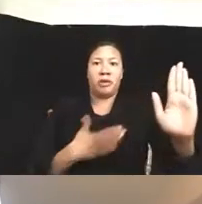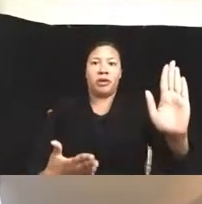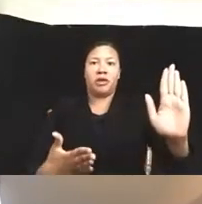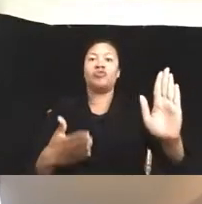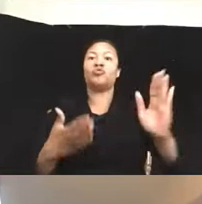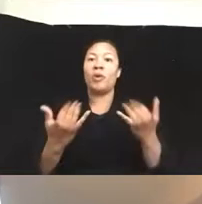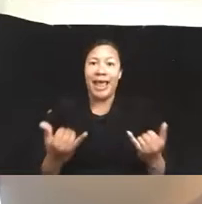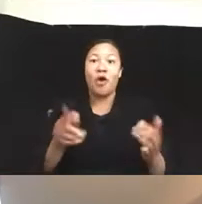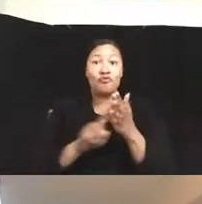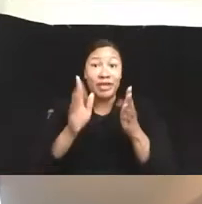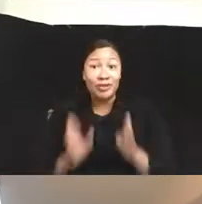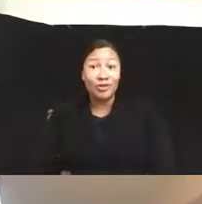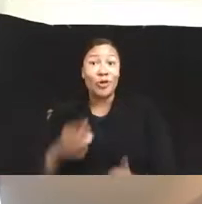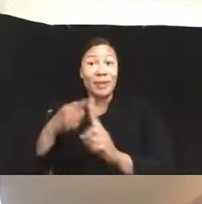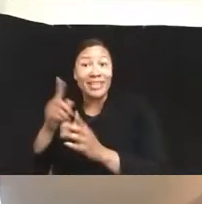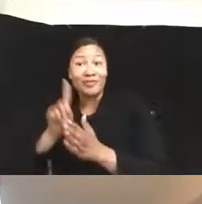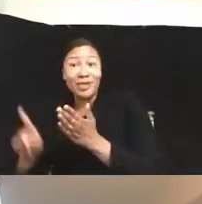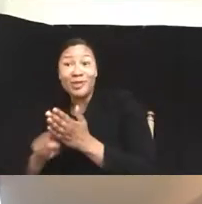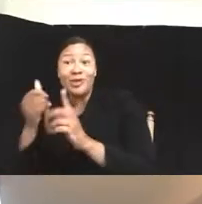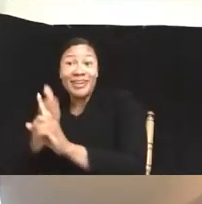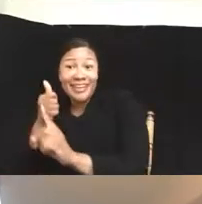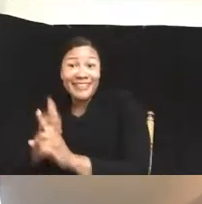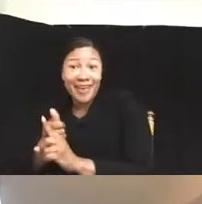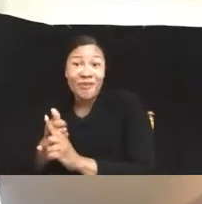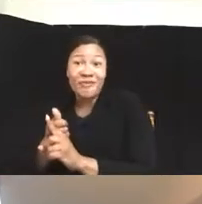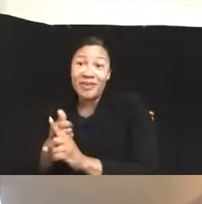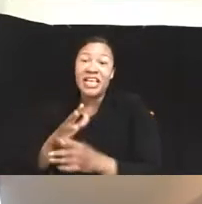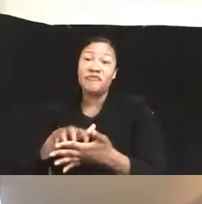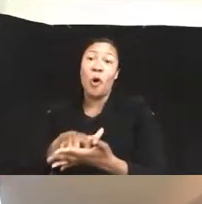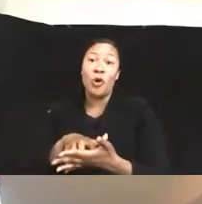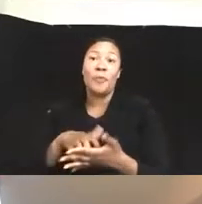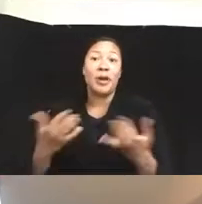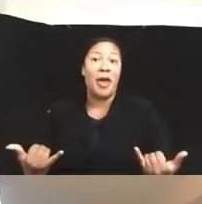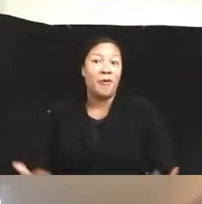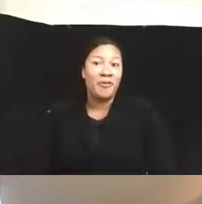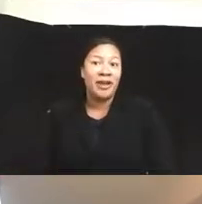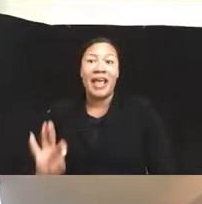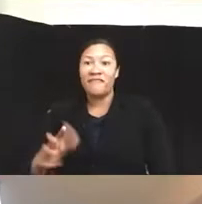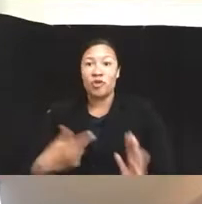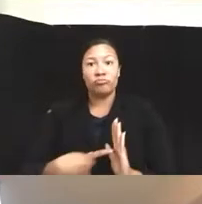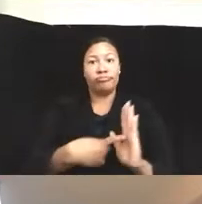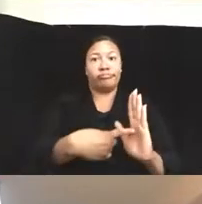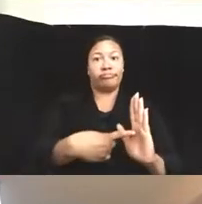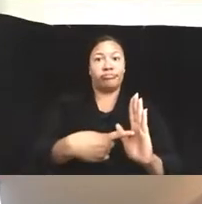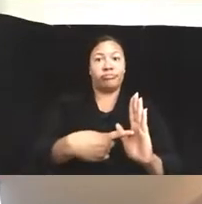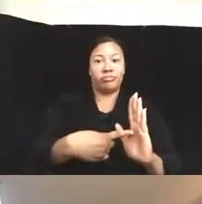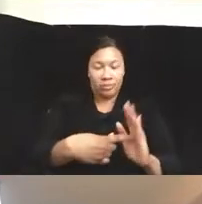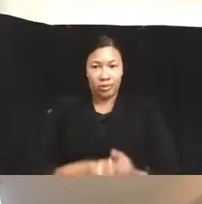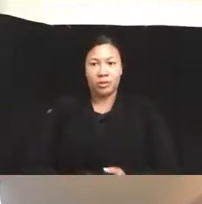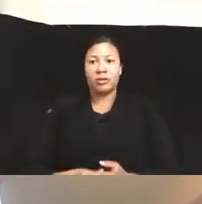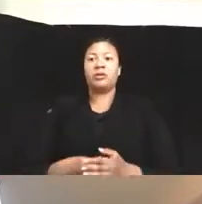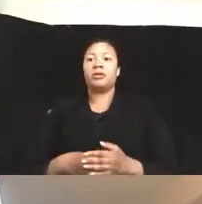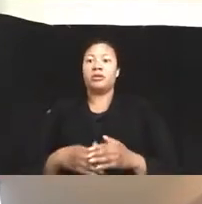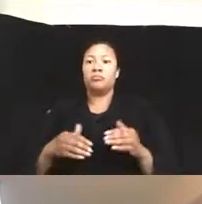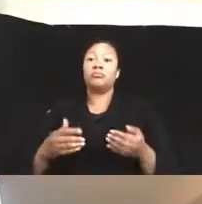vulnerable. It's just such a powerful set of insights about feminist methodology operationalized in action. And then just very quickly